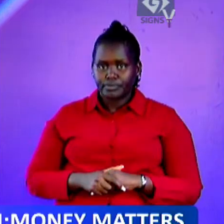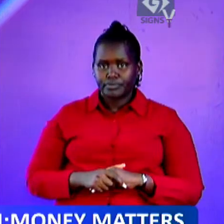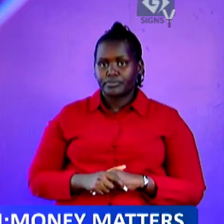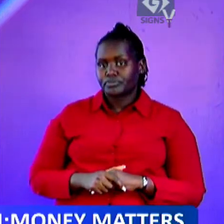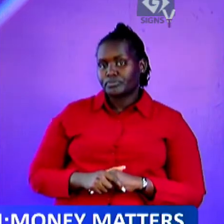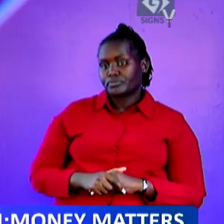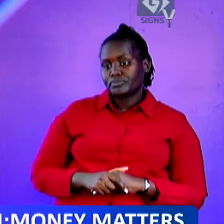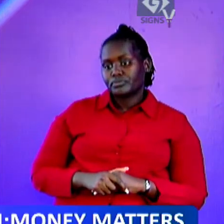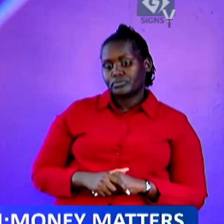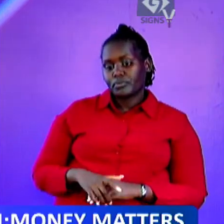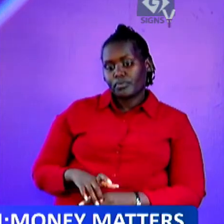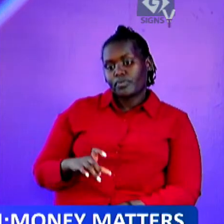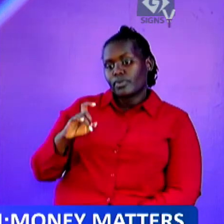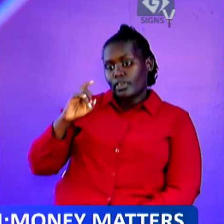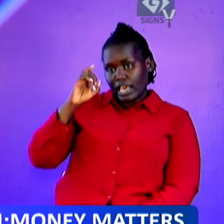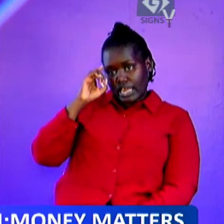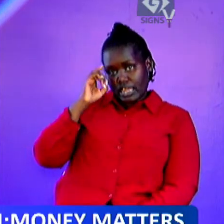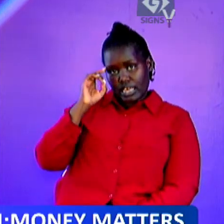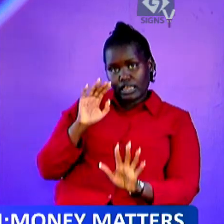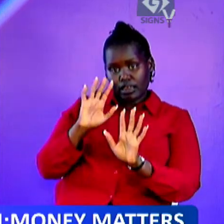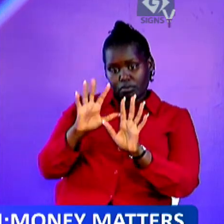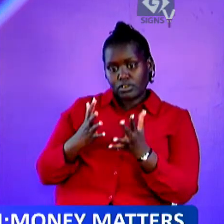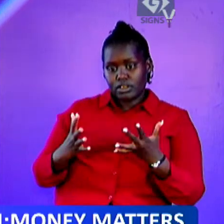Alan, the key thing that